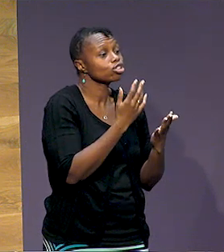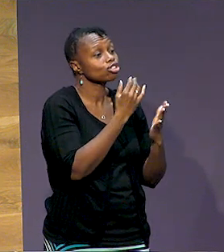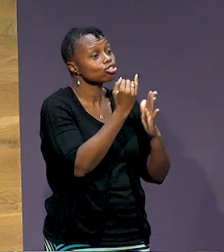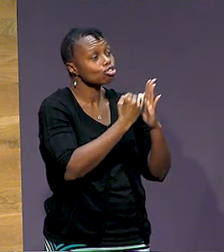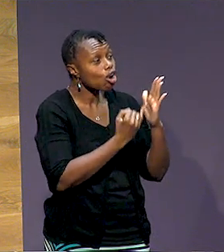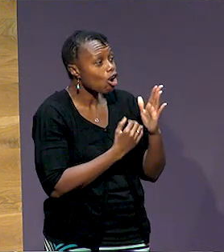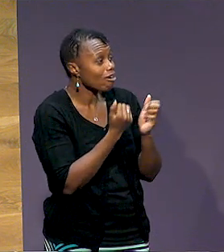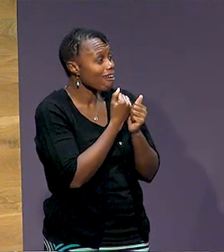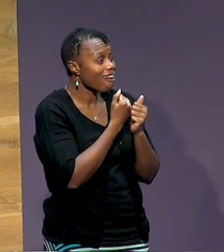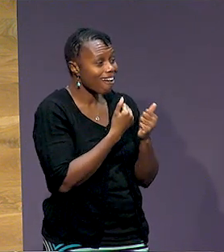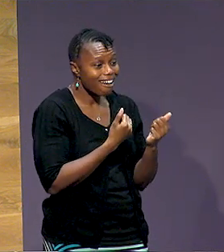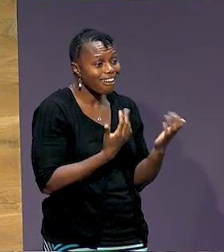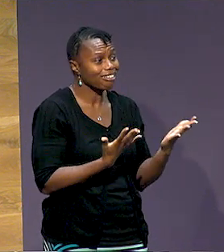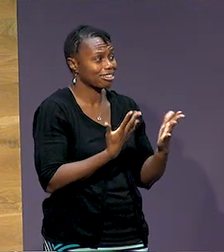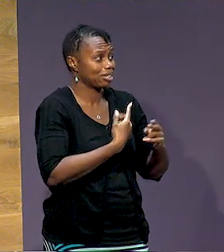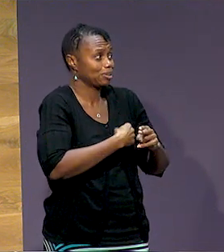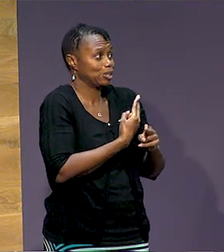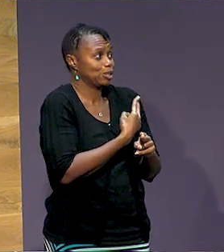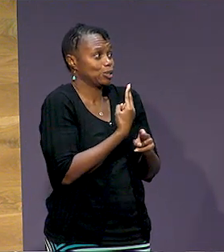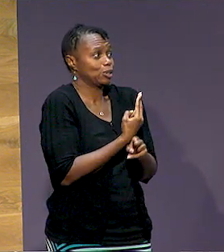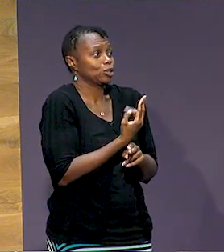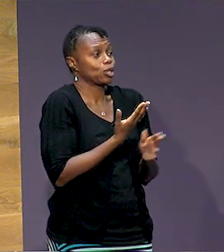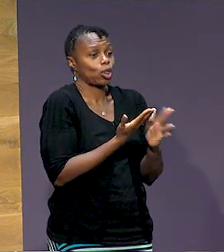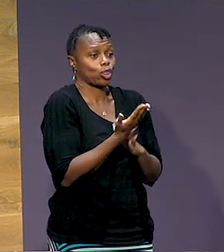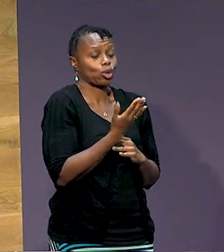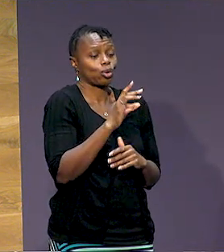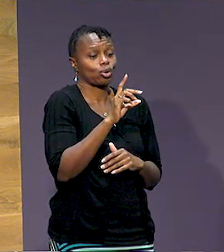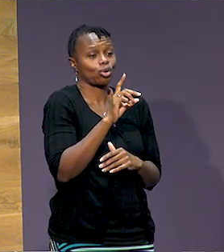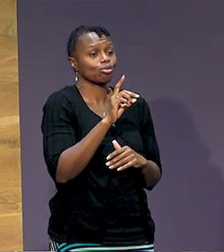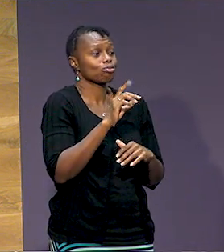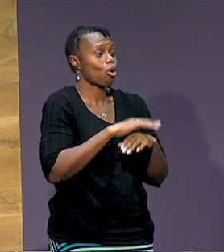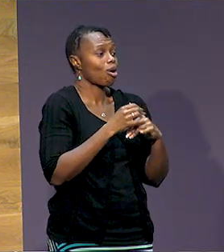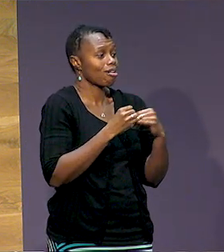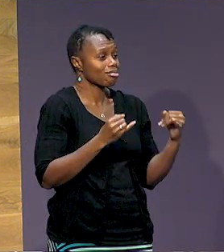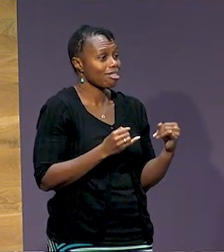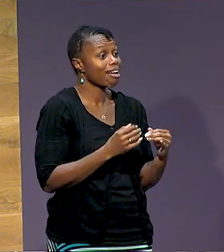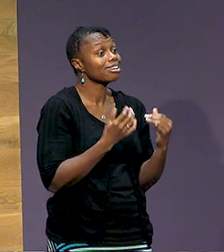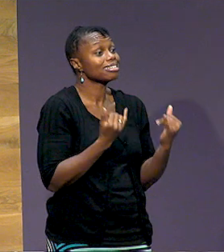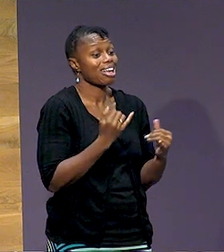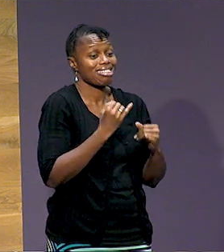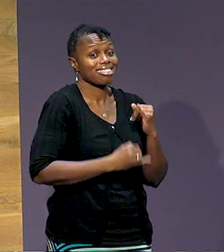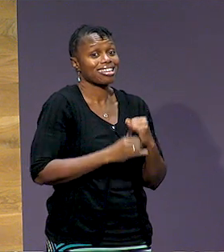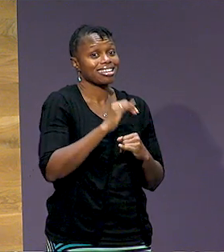to do that through this digital platform. Great, thanks. And that leaves us with Jed.